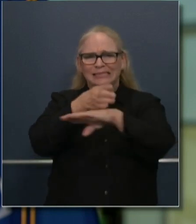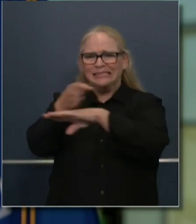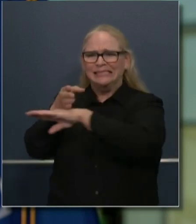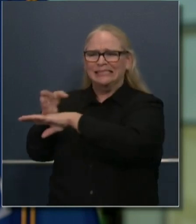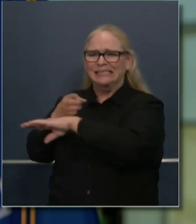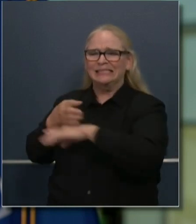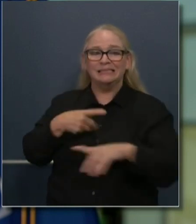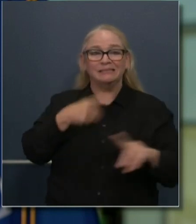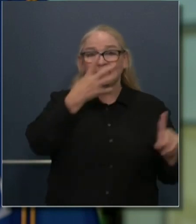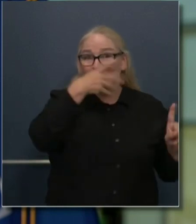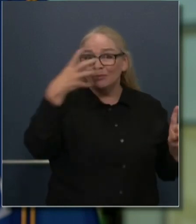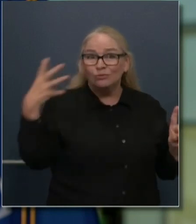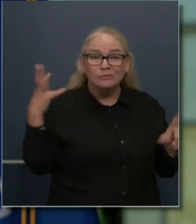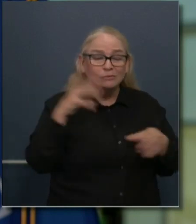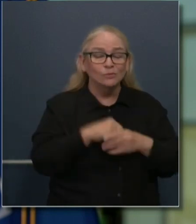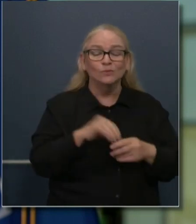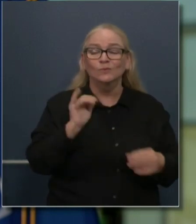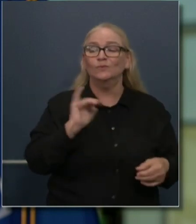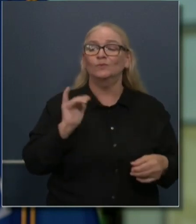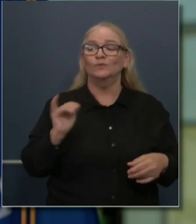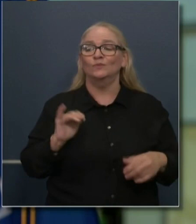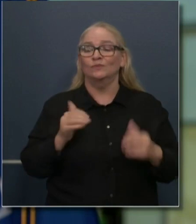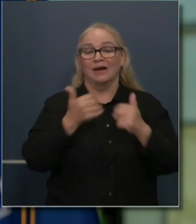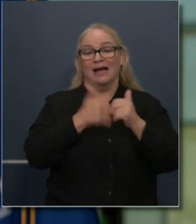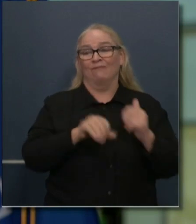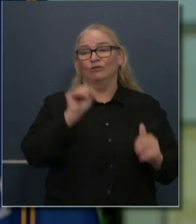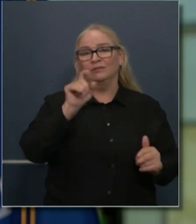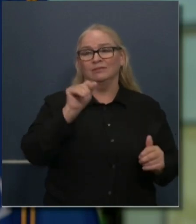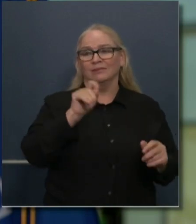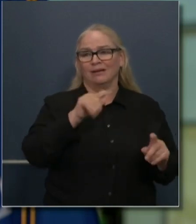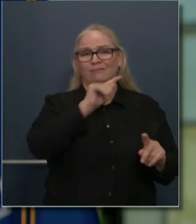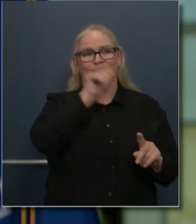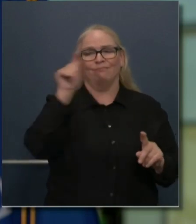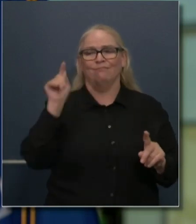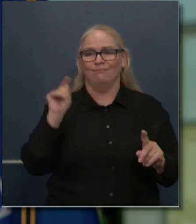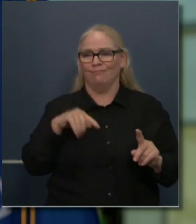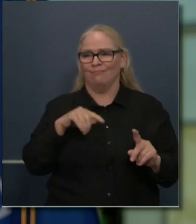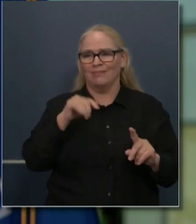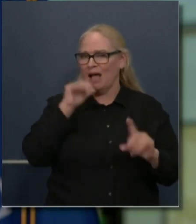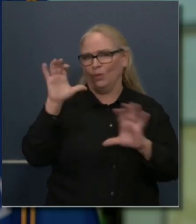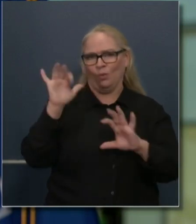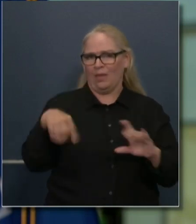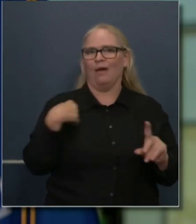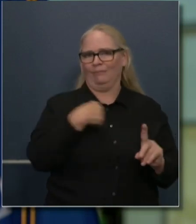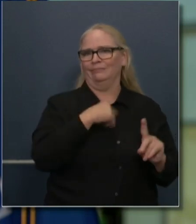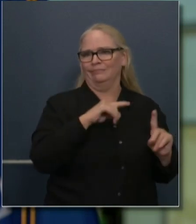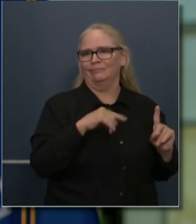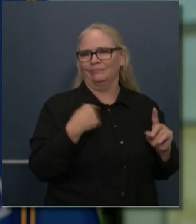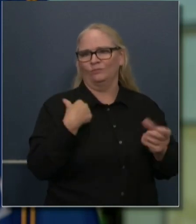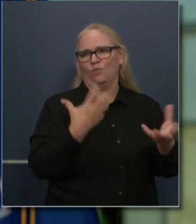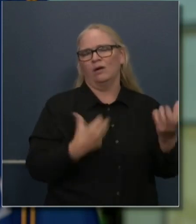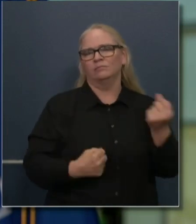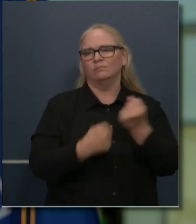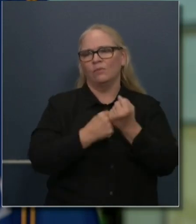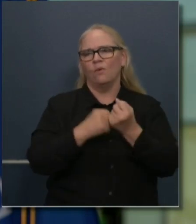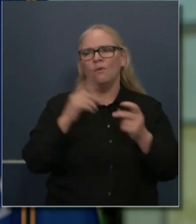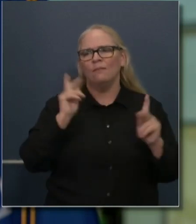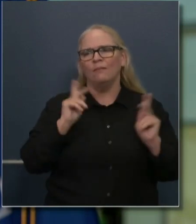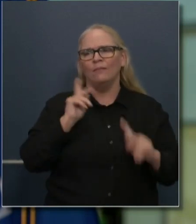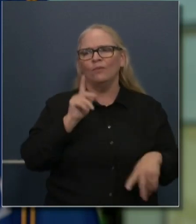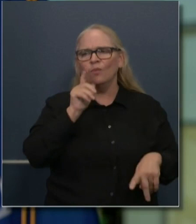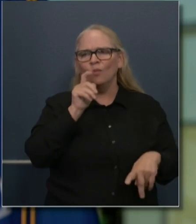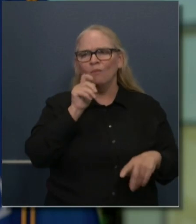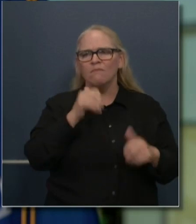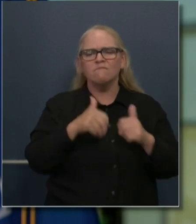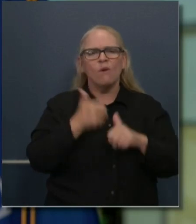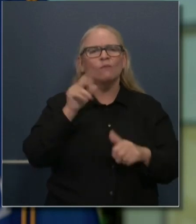but this state did that. Not every state, I don't know about another state, did that to help support folks that are vulnerable in